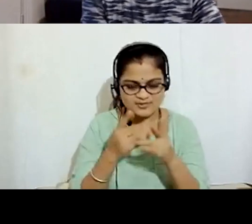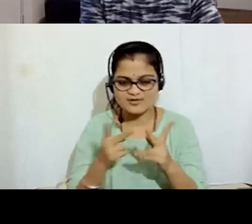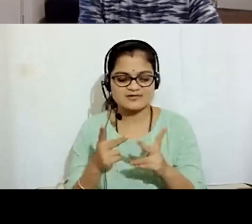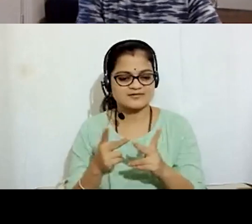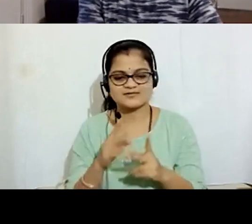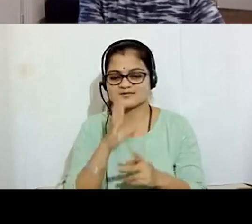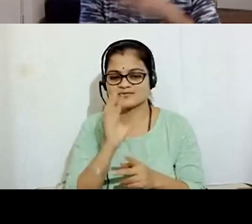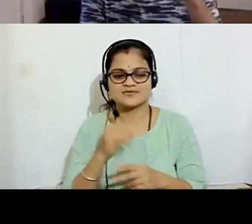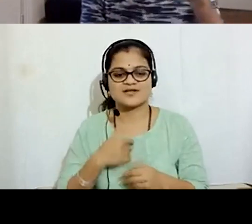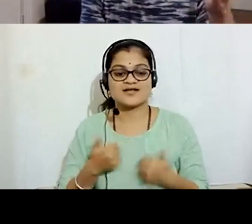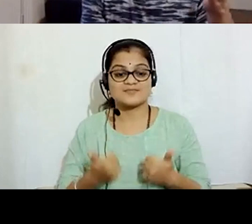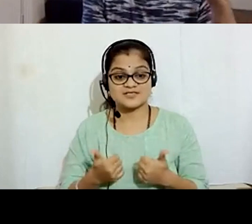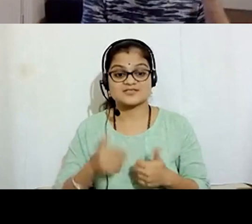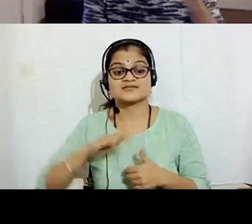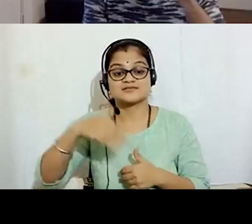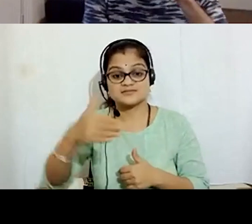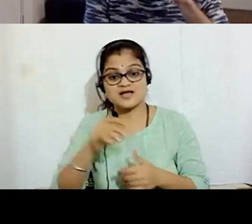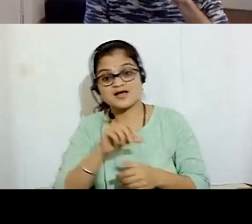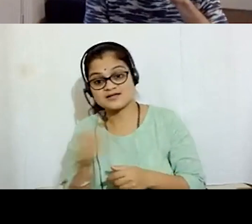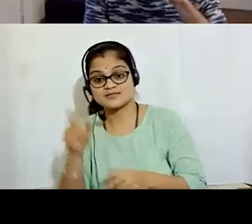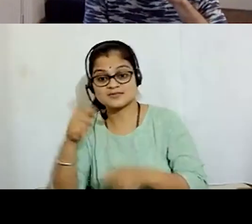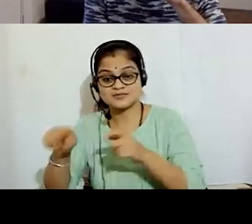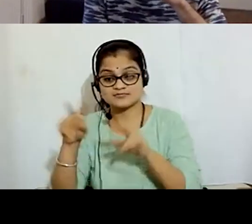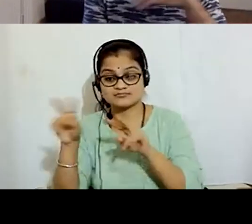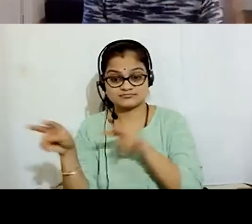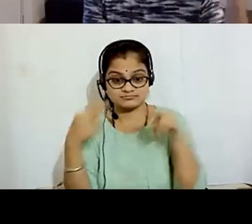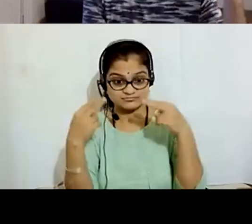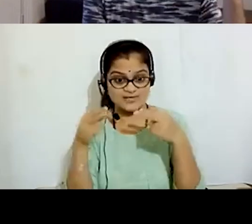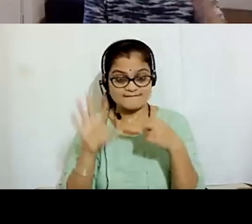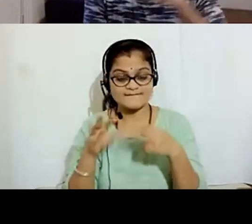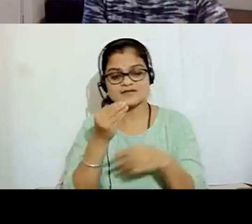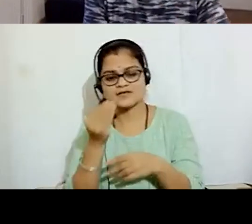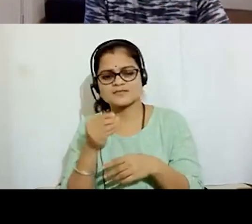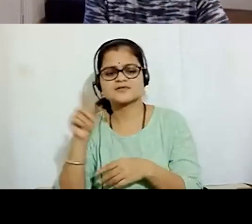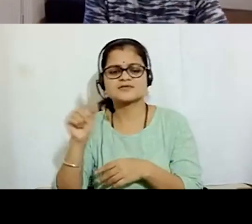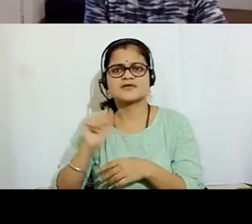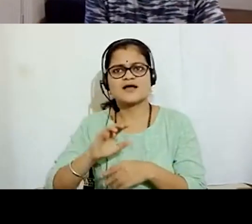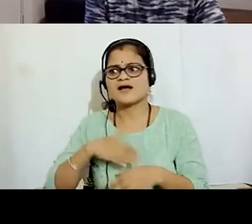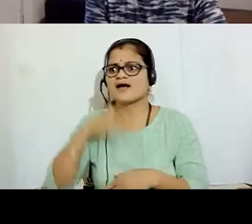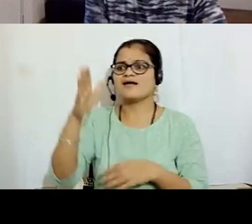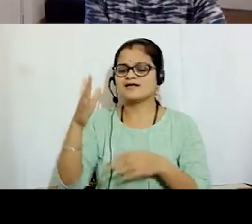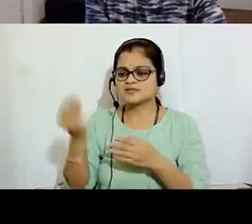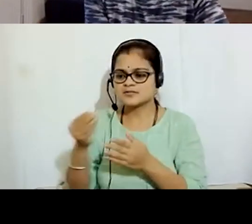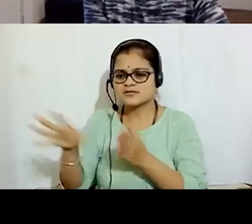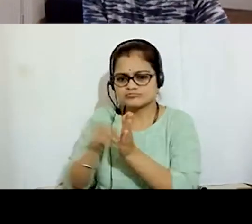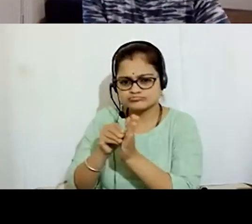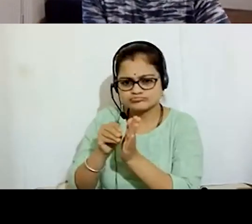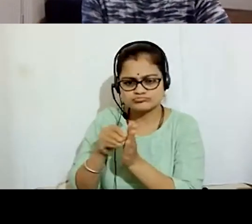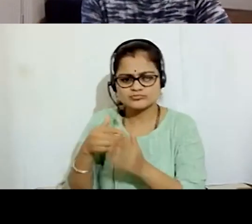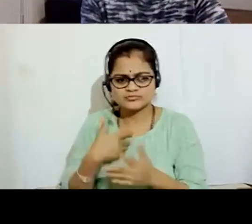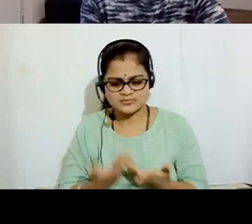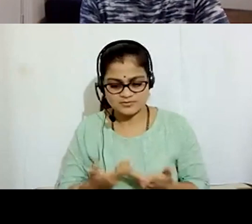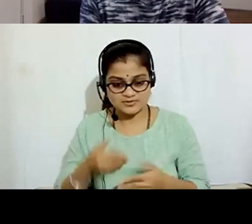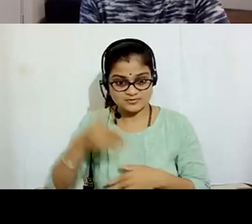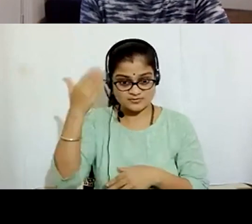inspiring. Hopefully, this is going to be inspiring for everyone that's watching it and send people to get just go and record stuff, and maybe even not record, but